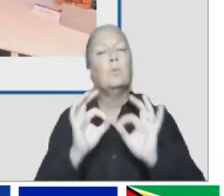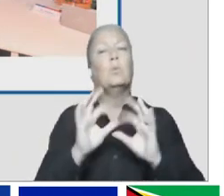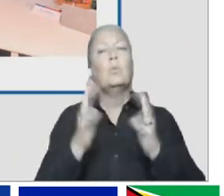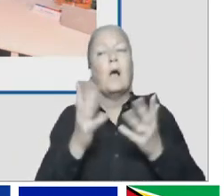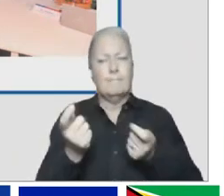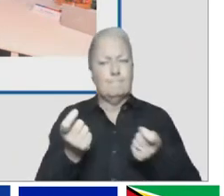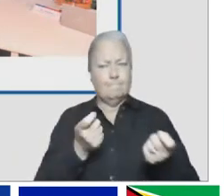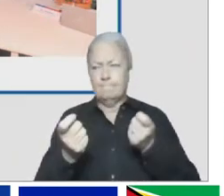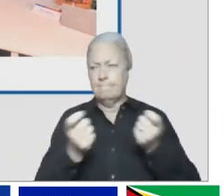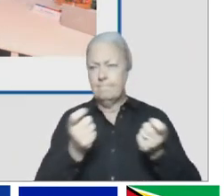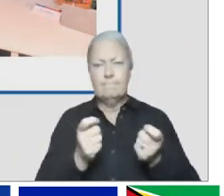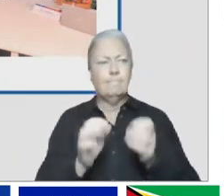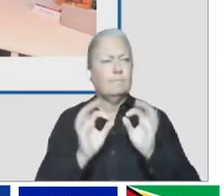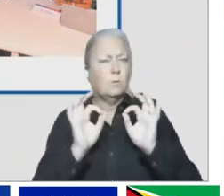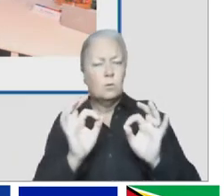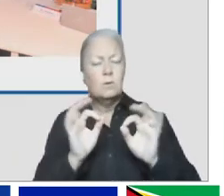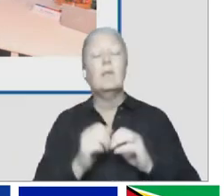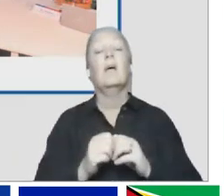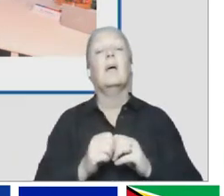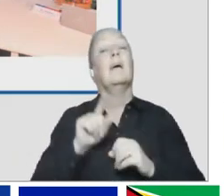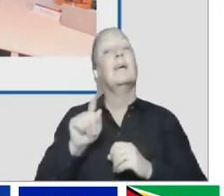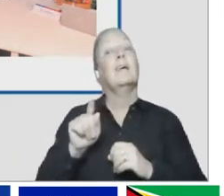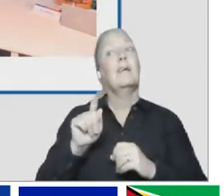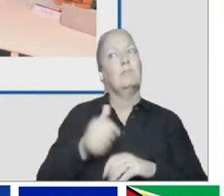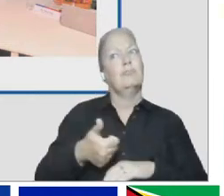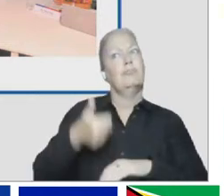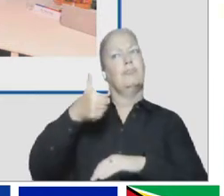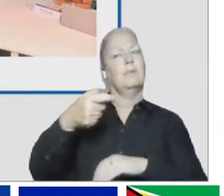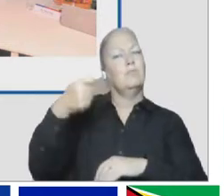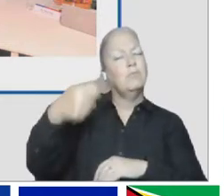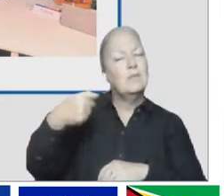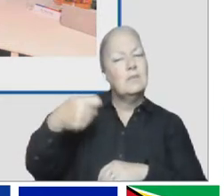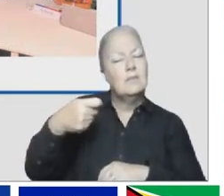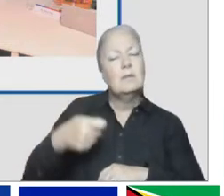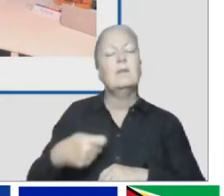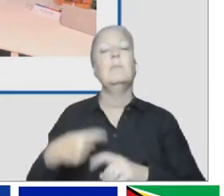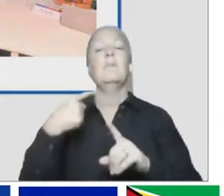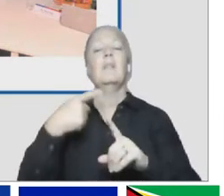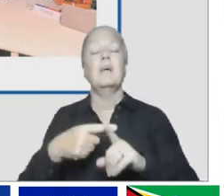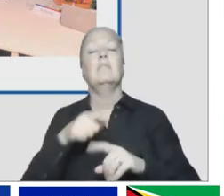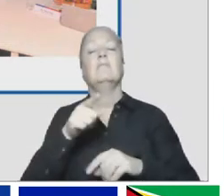with actors from the university, from the